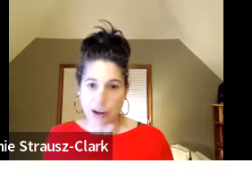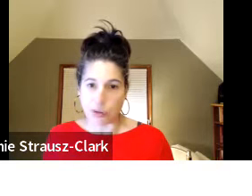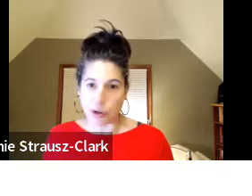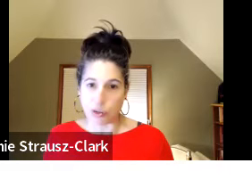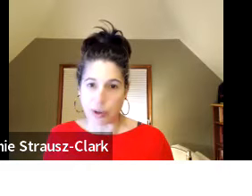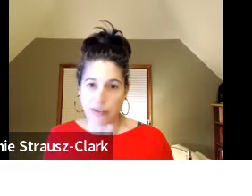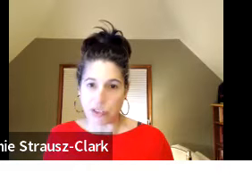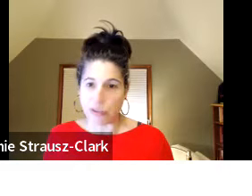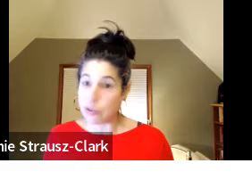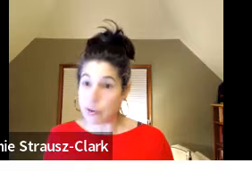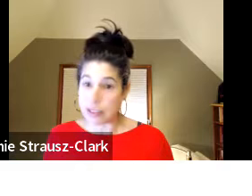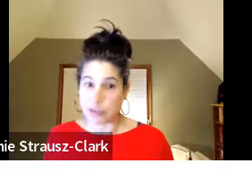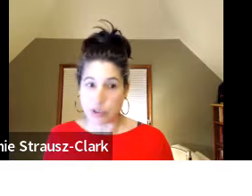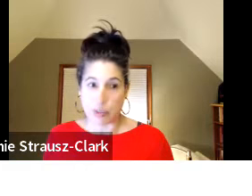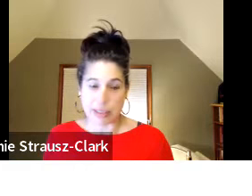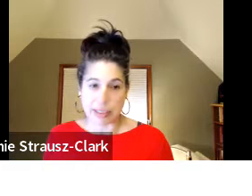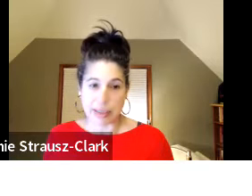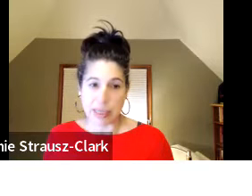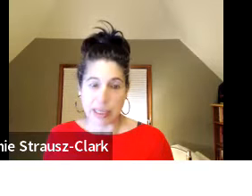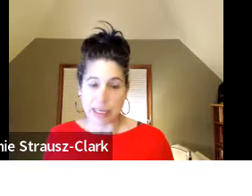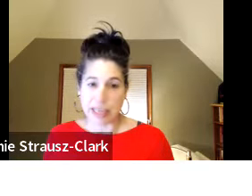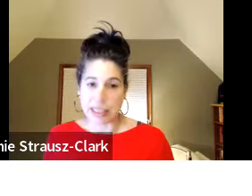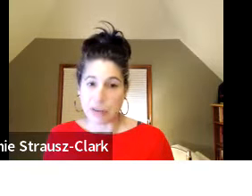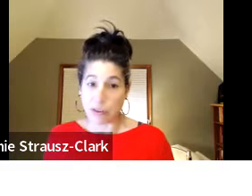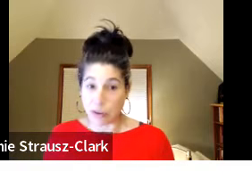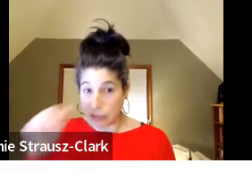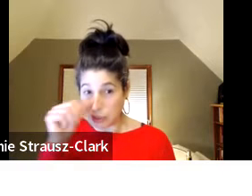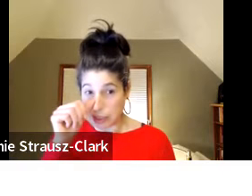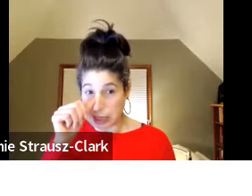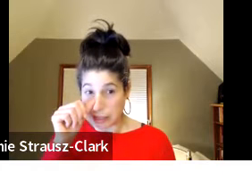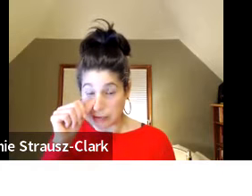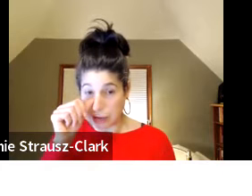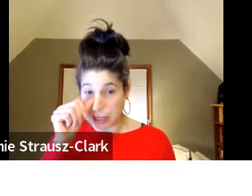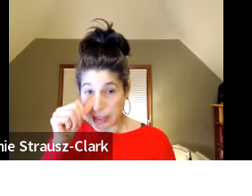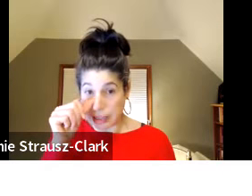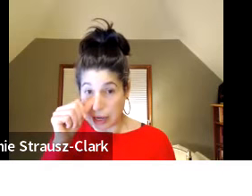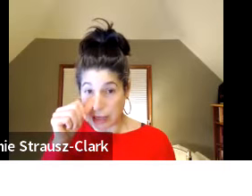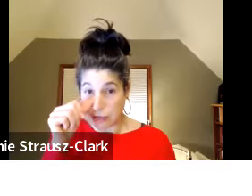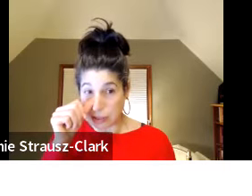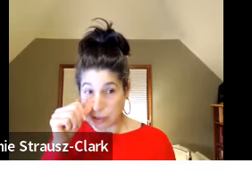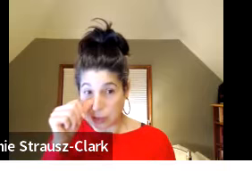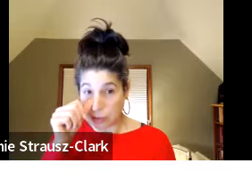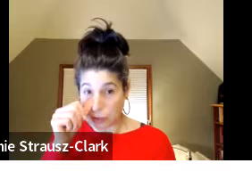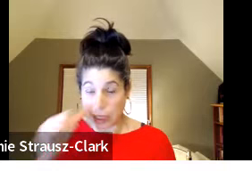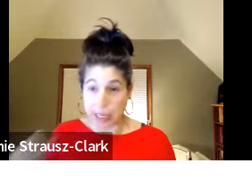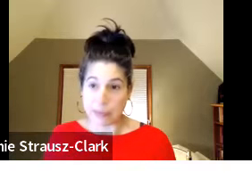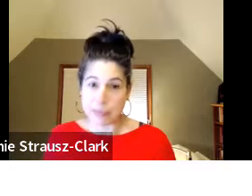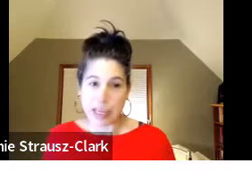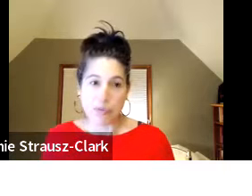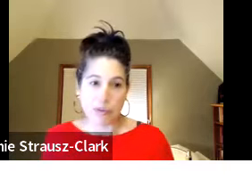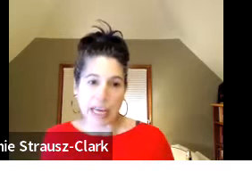the ad hoc work group on a vision for the crisis response system. At 7:30, we'll discuss finalizing the high-level subcommittee work